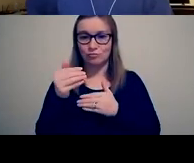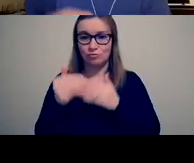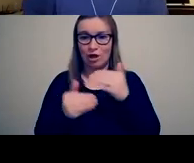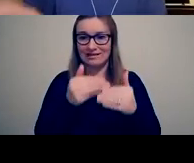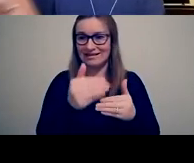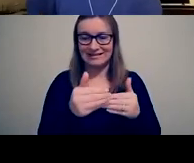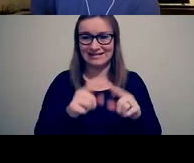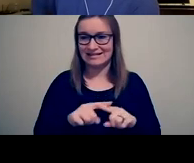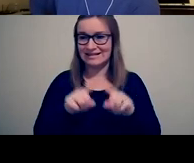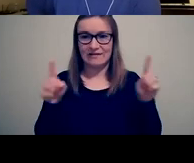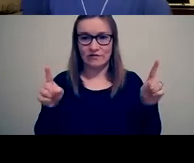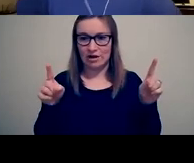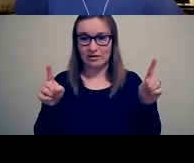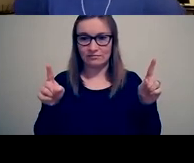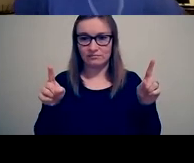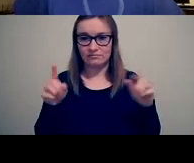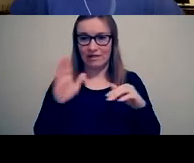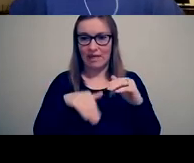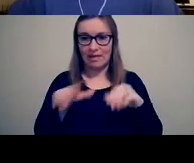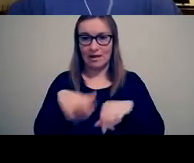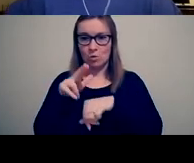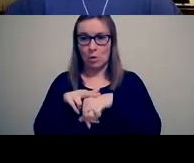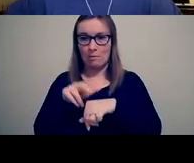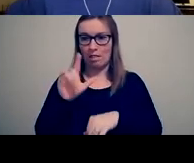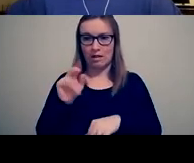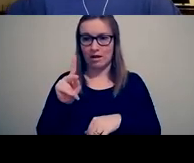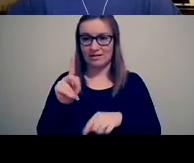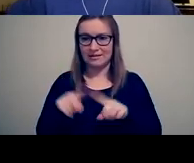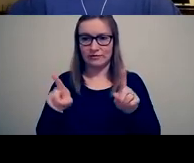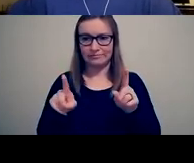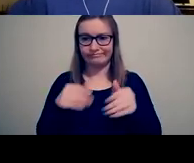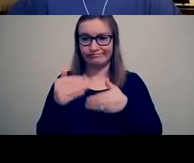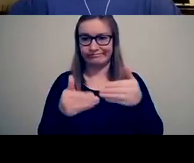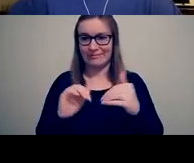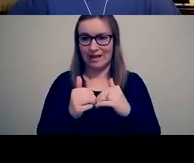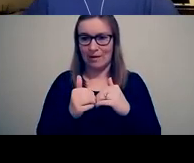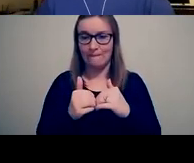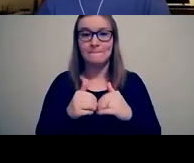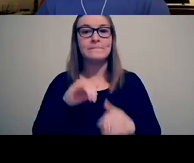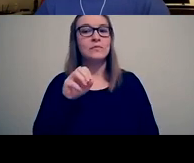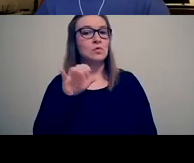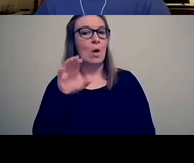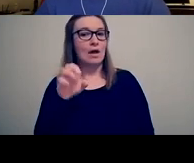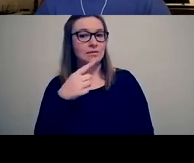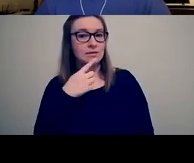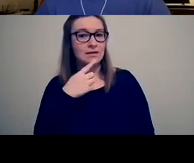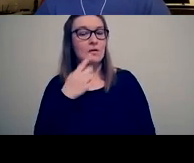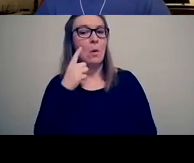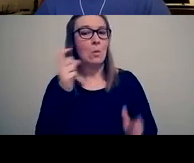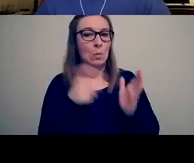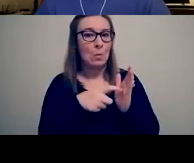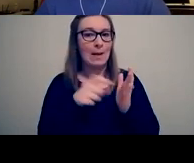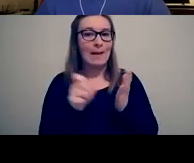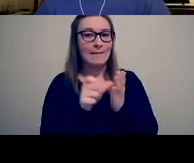How is that different than when you normally click on a normal link? Oh, okay. Well, I noticed that it seemed like the